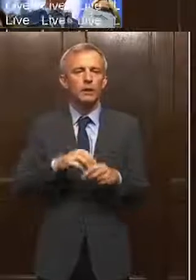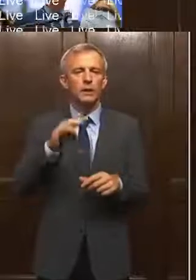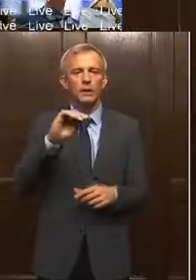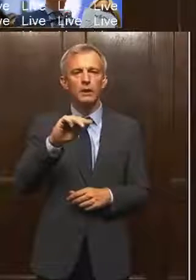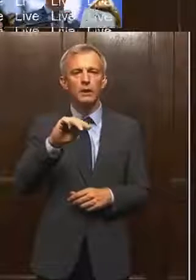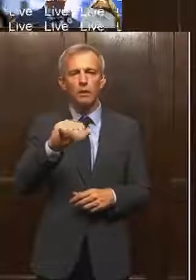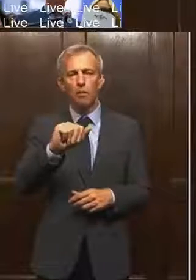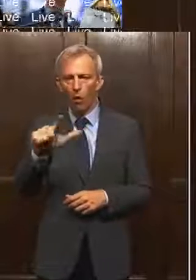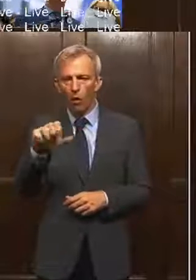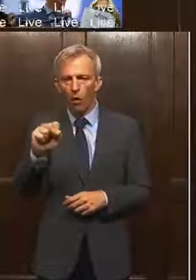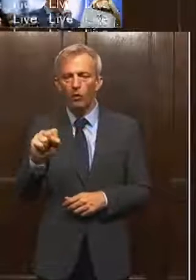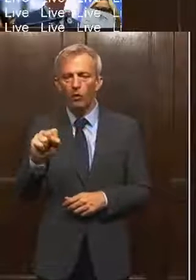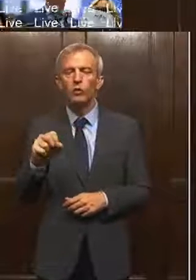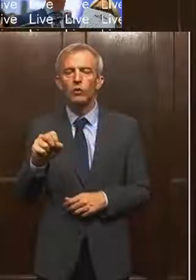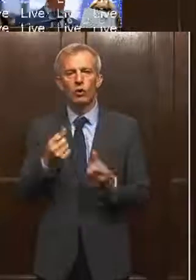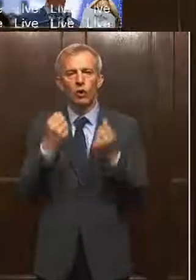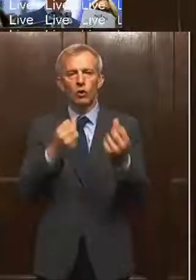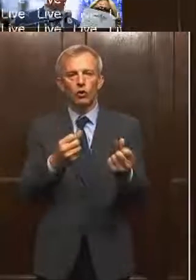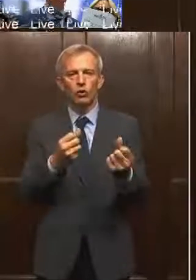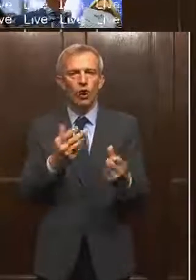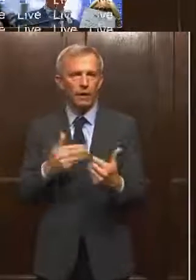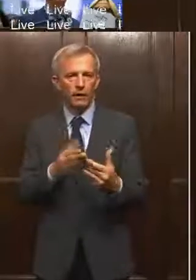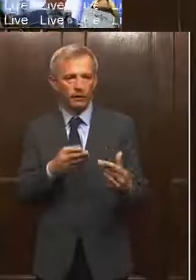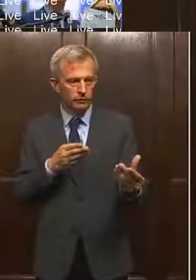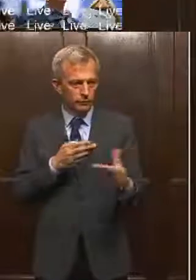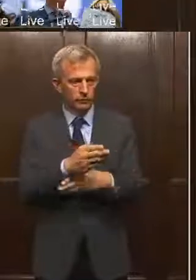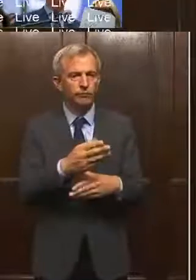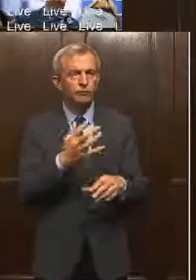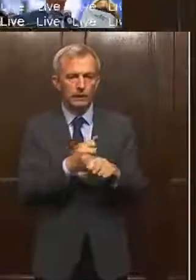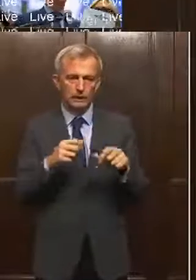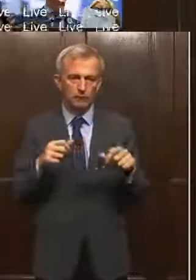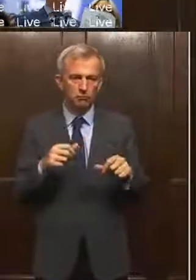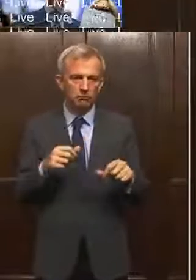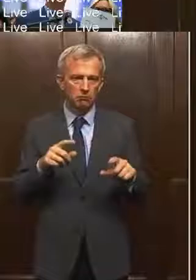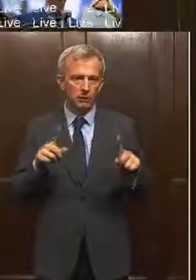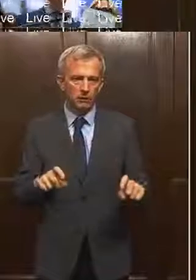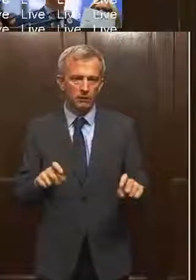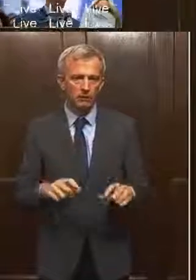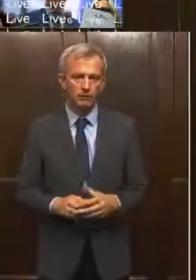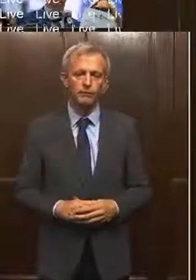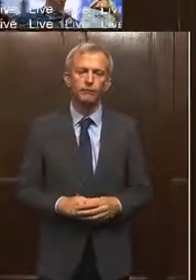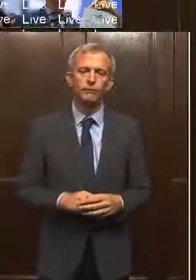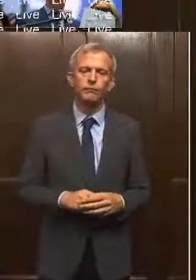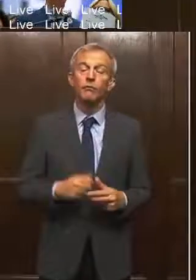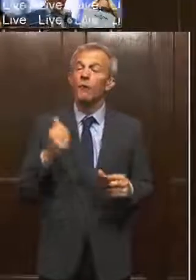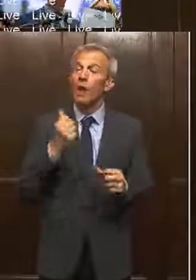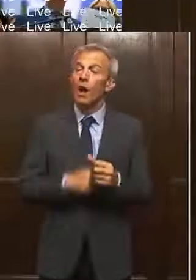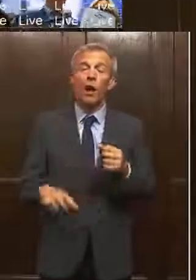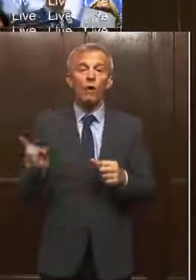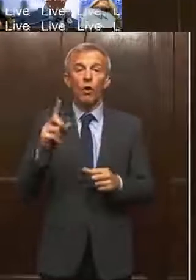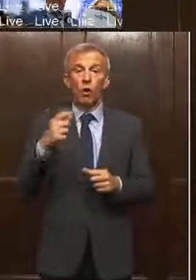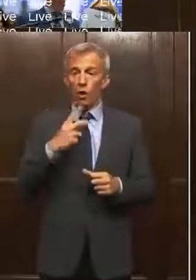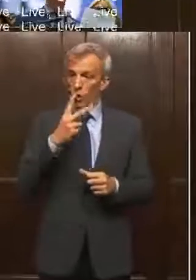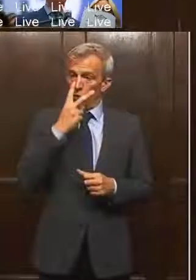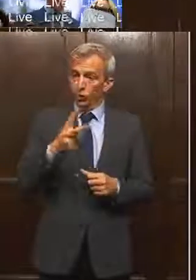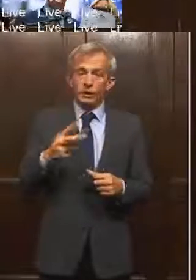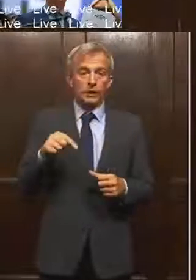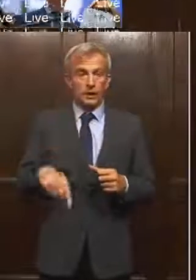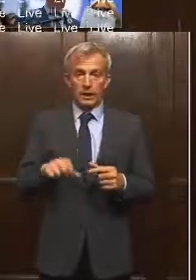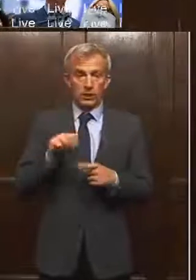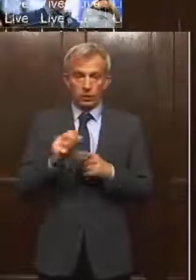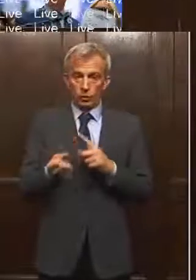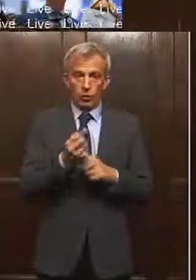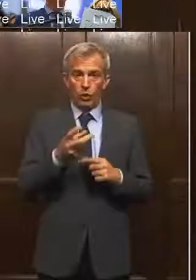go close to where you are. You know, everywhere we look in this crisis, we see far too many of our